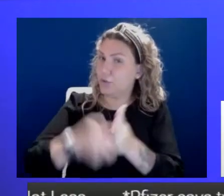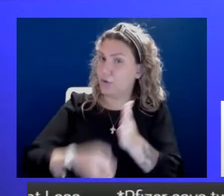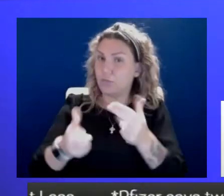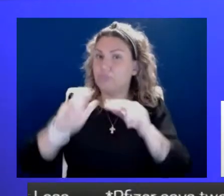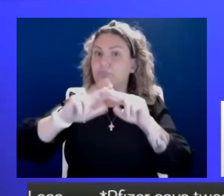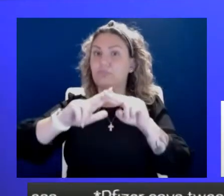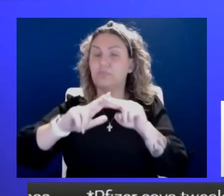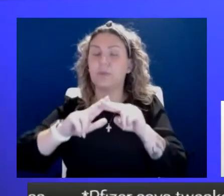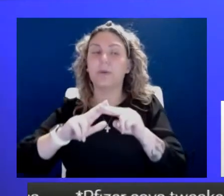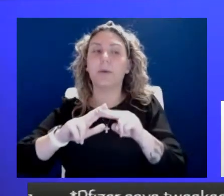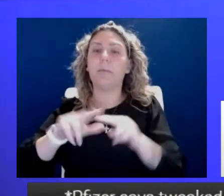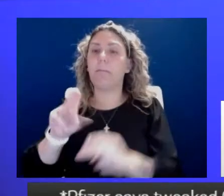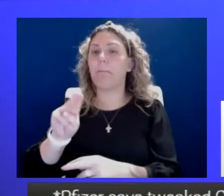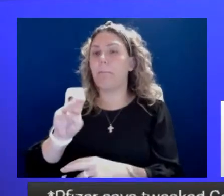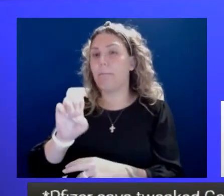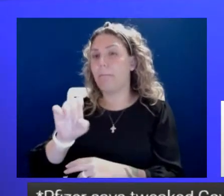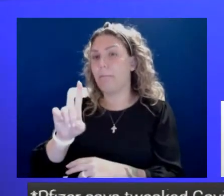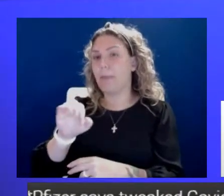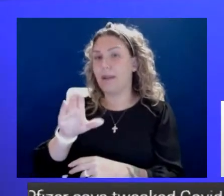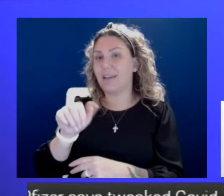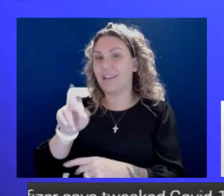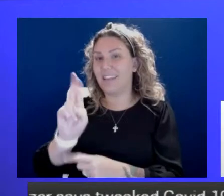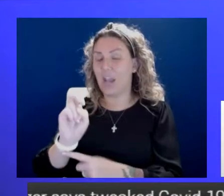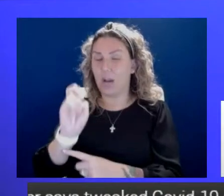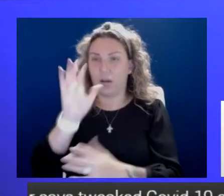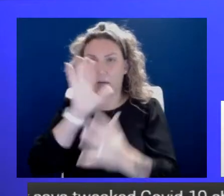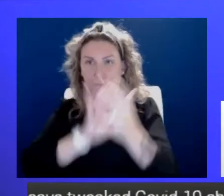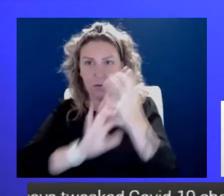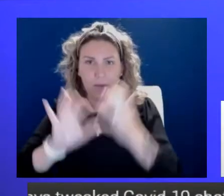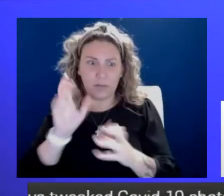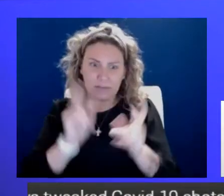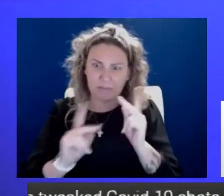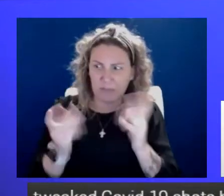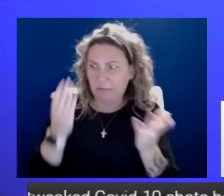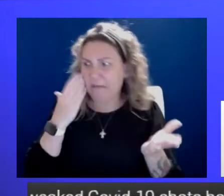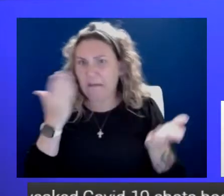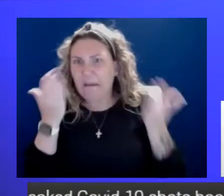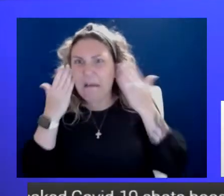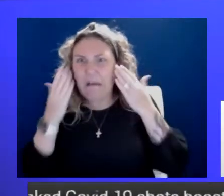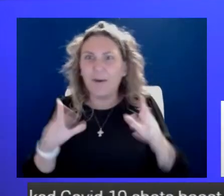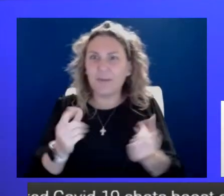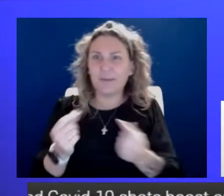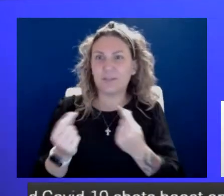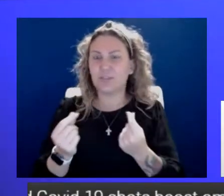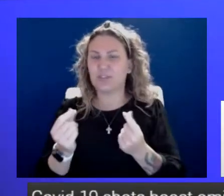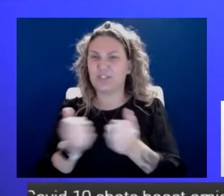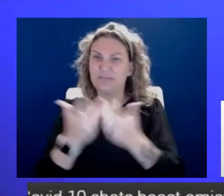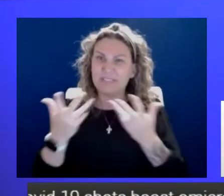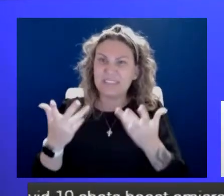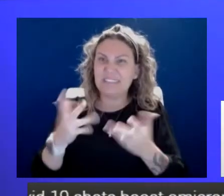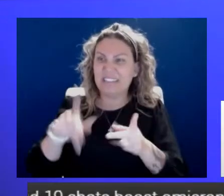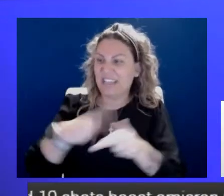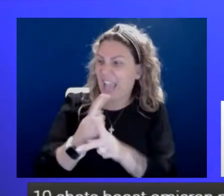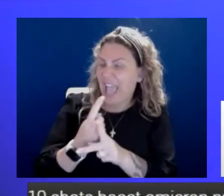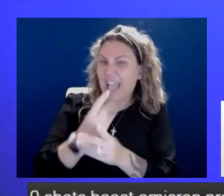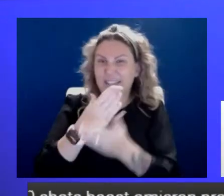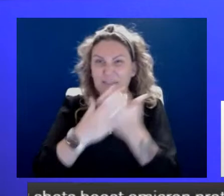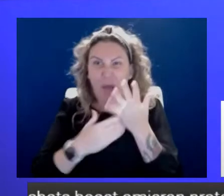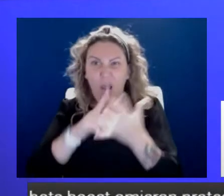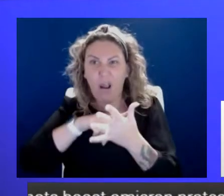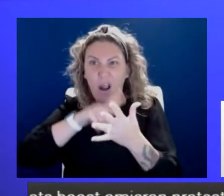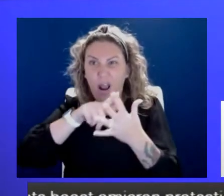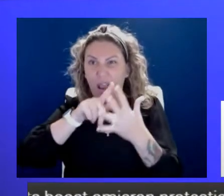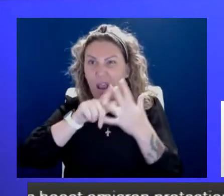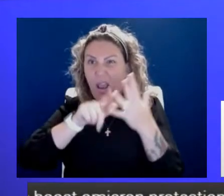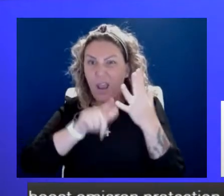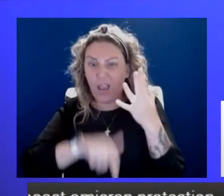is quite confusing for a lot of people. So there's many types and parts to Medicare. There's